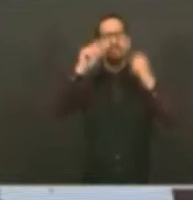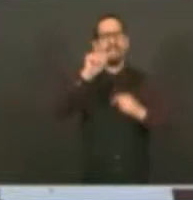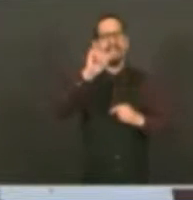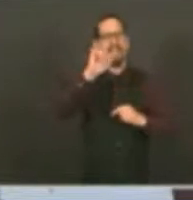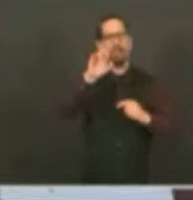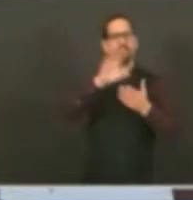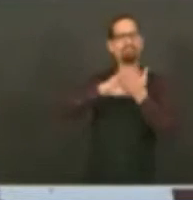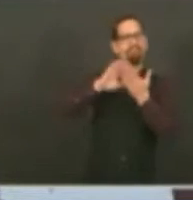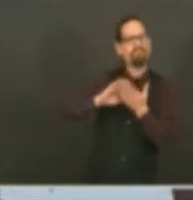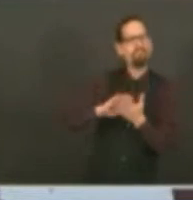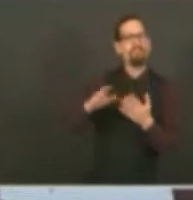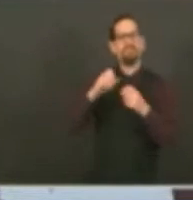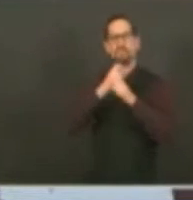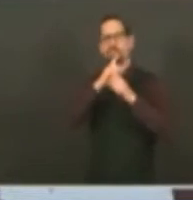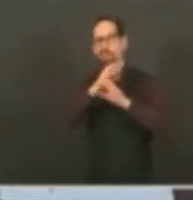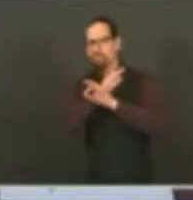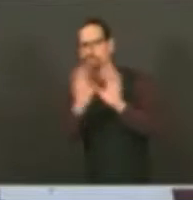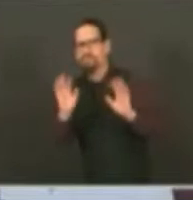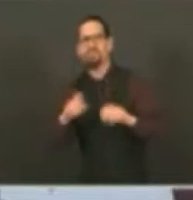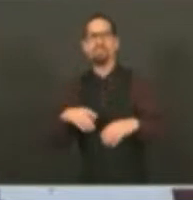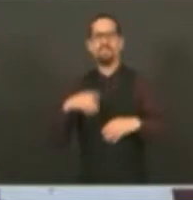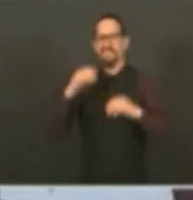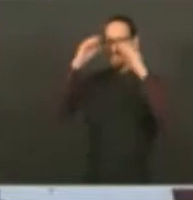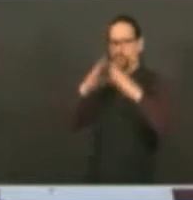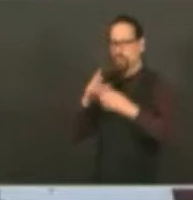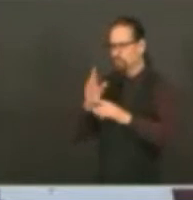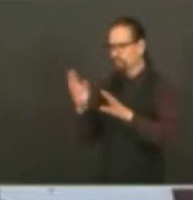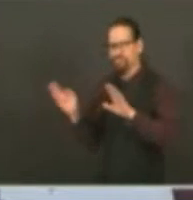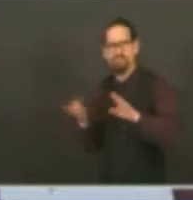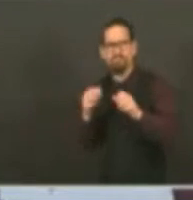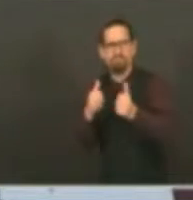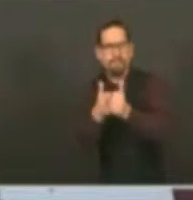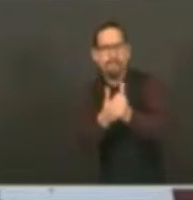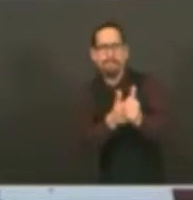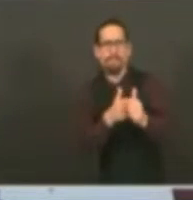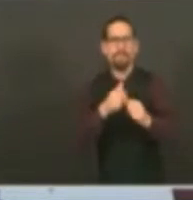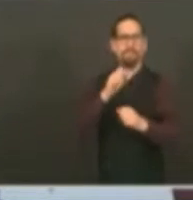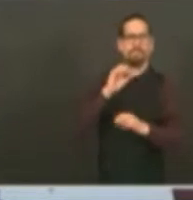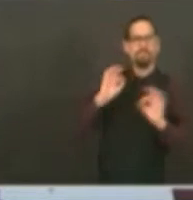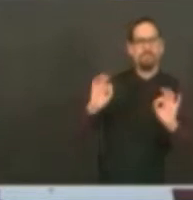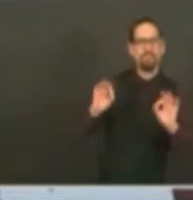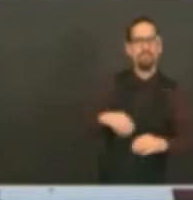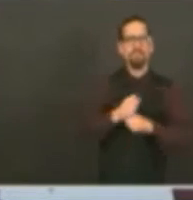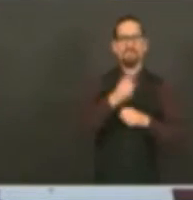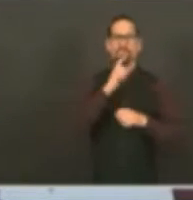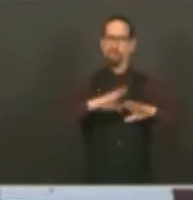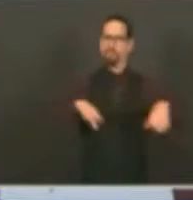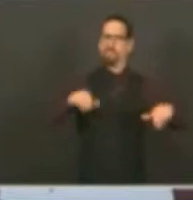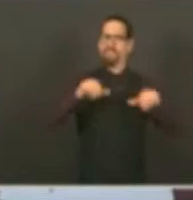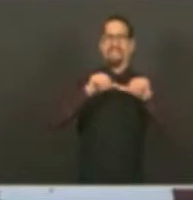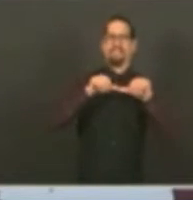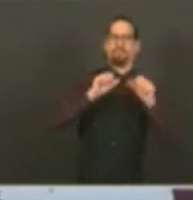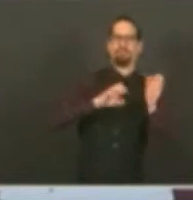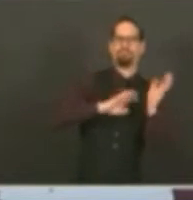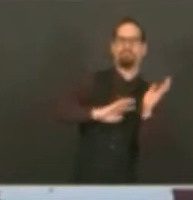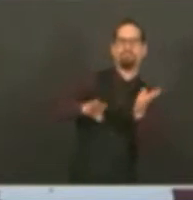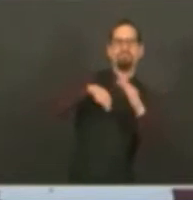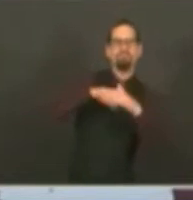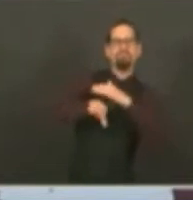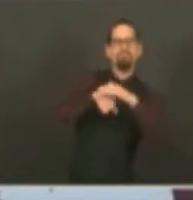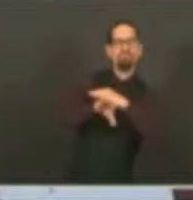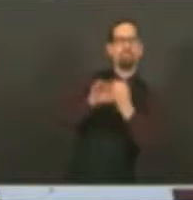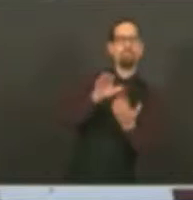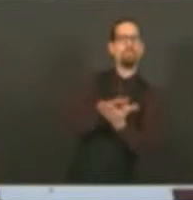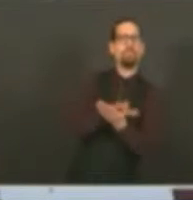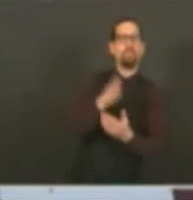substitute teachers, providing the supports that we can to keep the kids in school. But I have thought from the beginning in